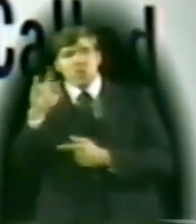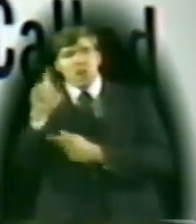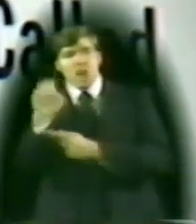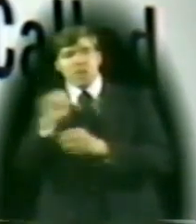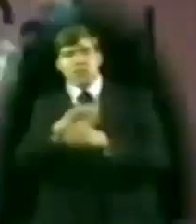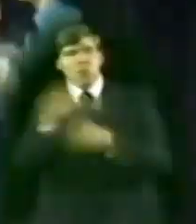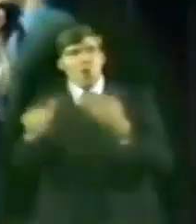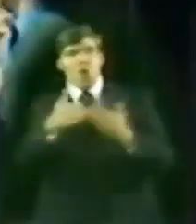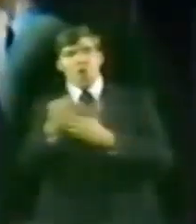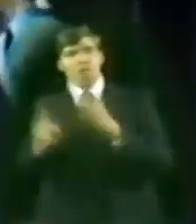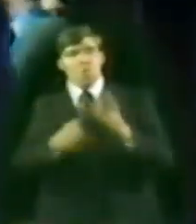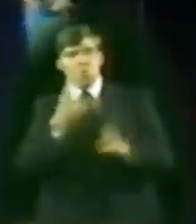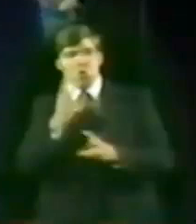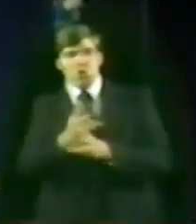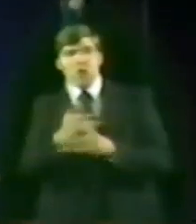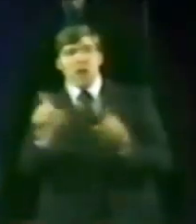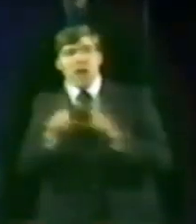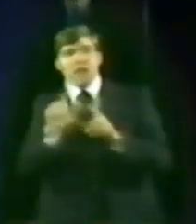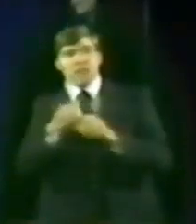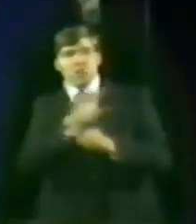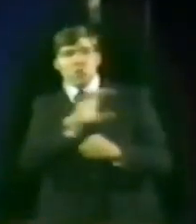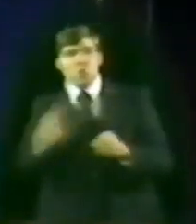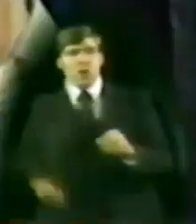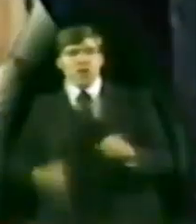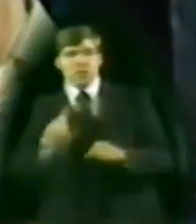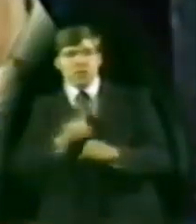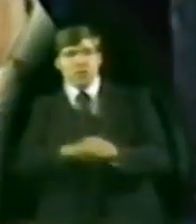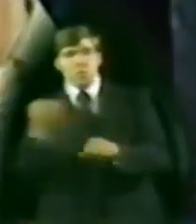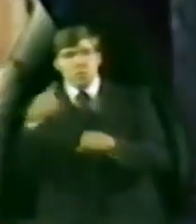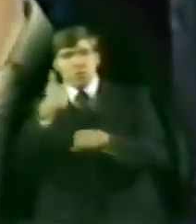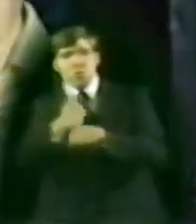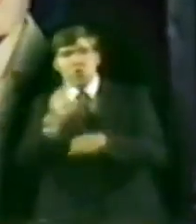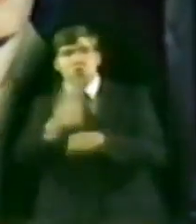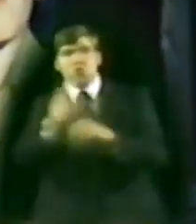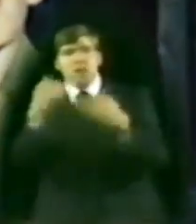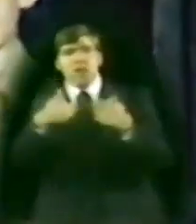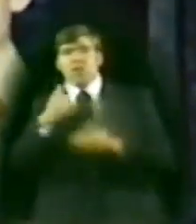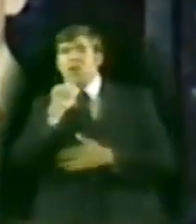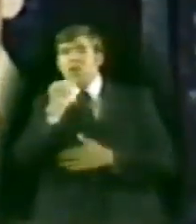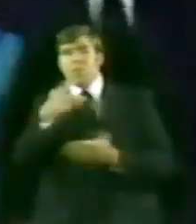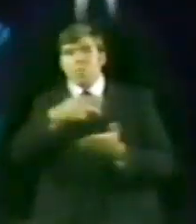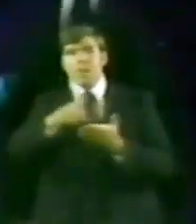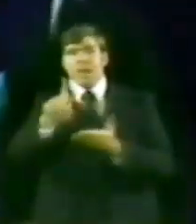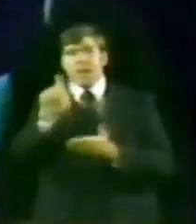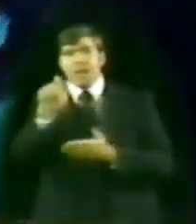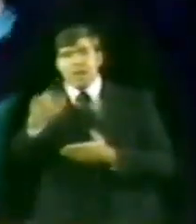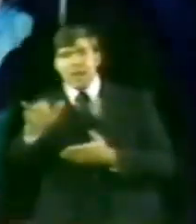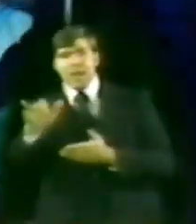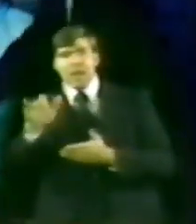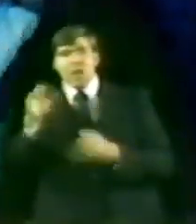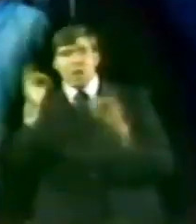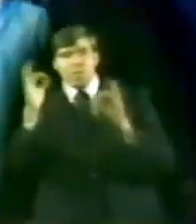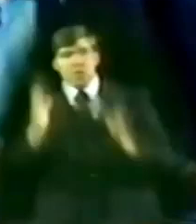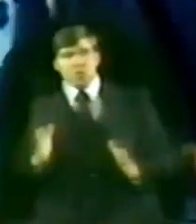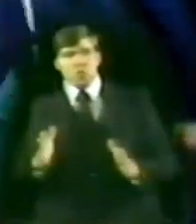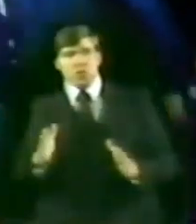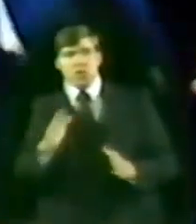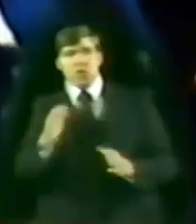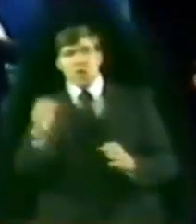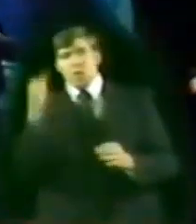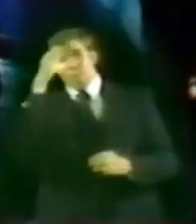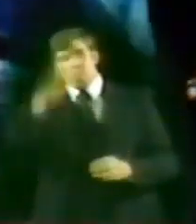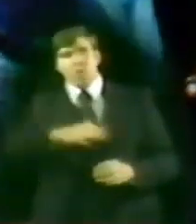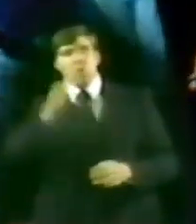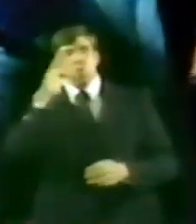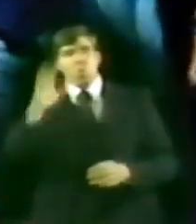world." As in Christ's time, the restored church has an unpaid lay ministry. Men and women from all